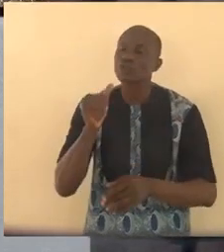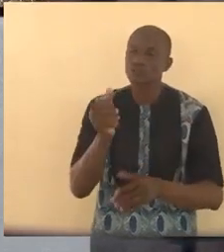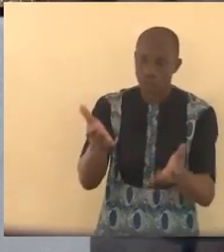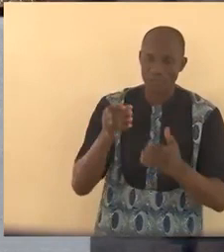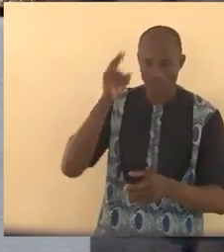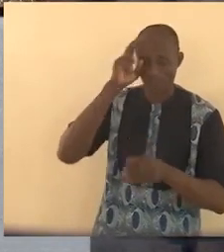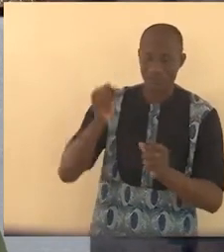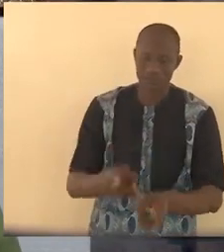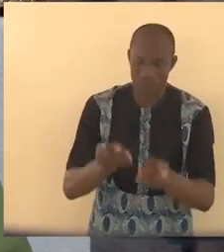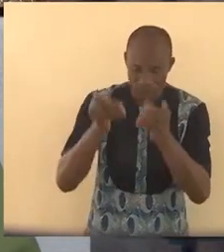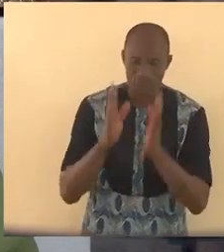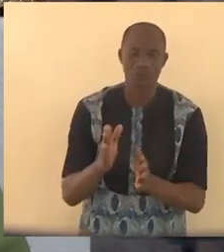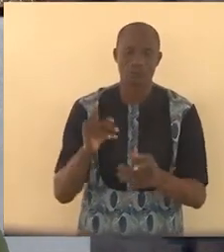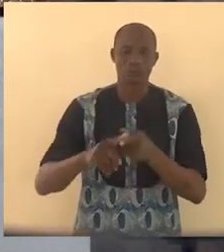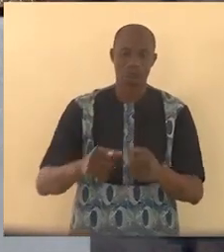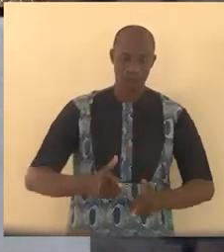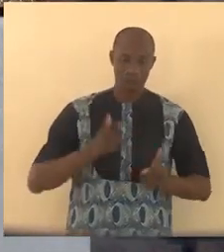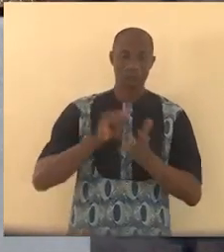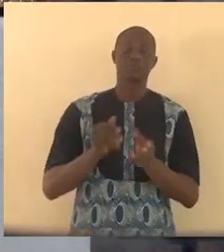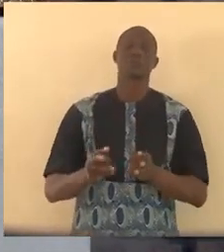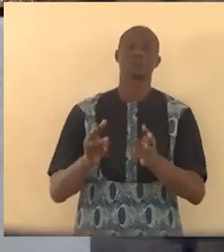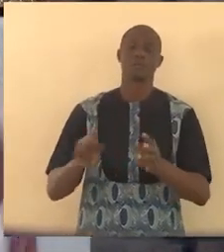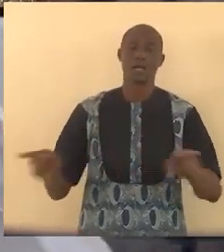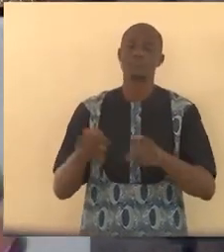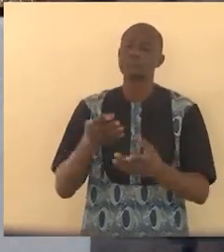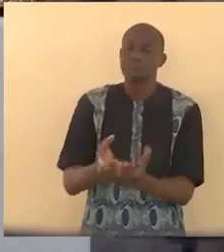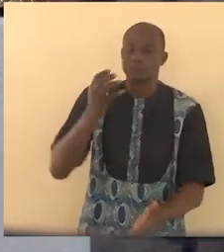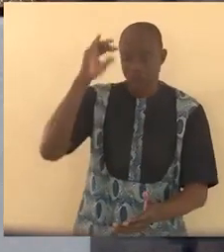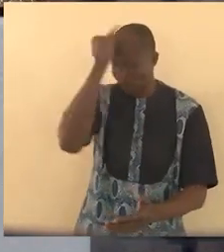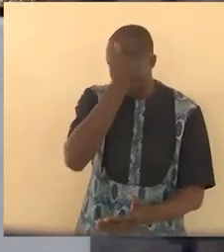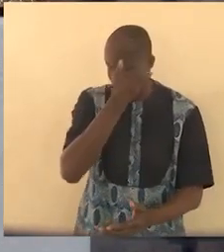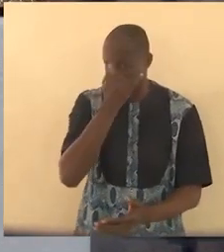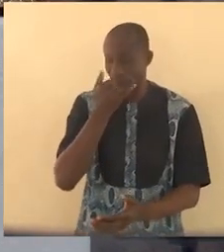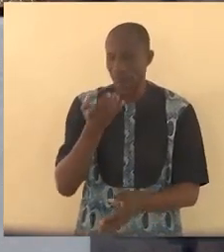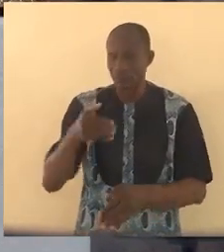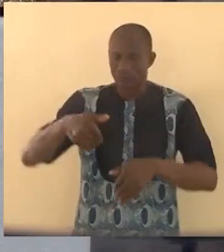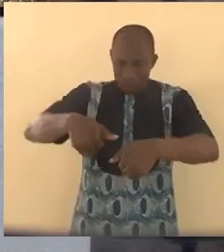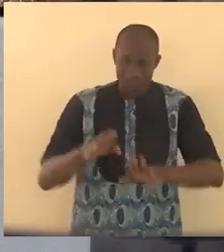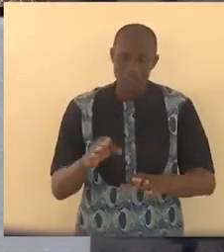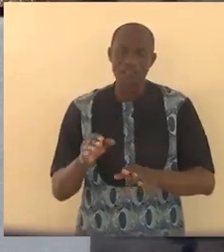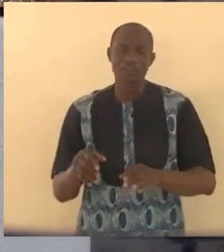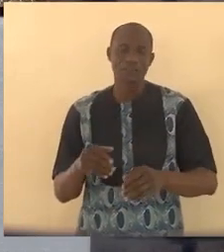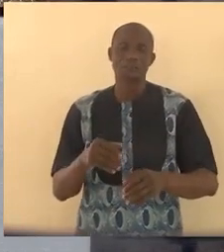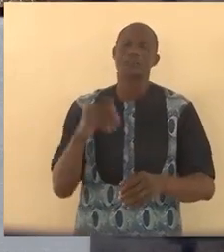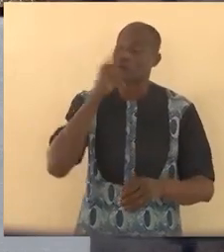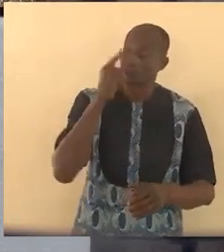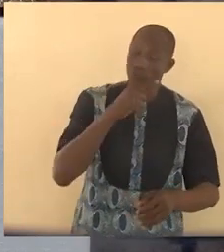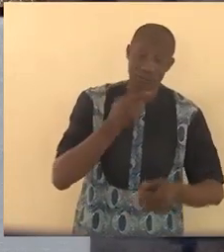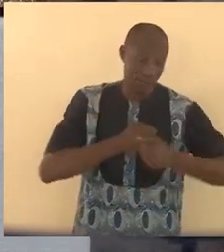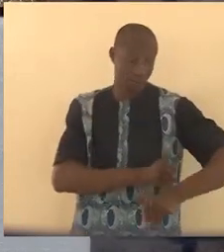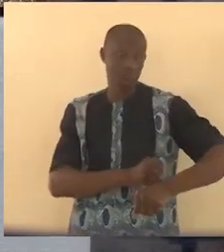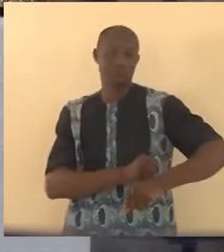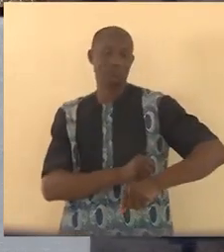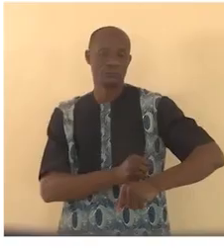Jesus does not want his followers to live such purposeless lives as the rich fool, buried in the false security of wealth and